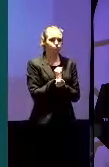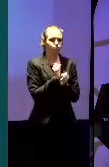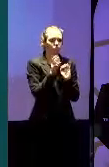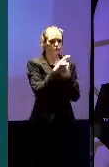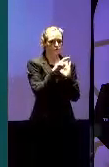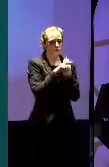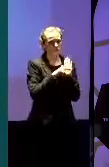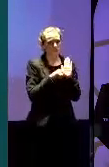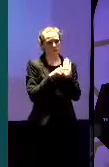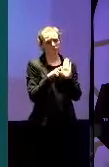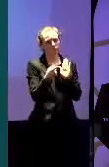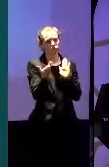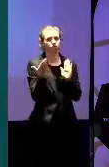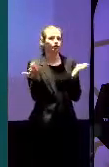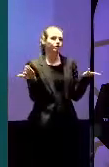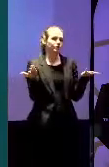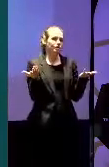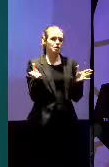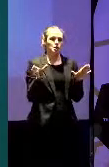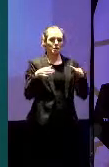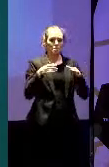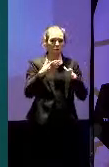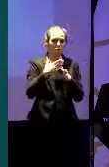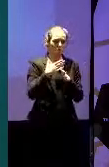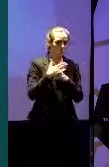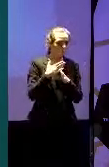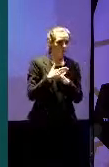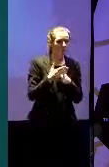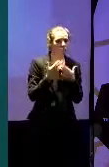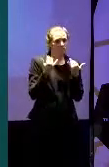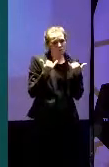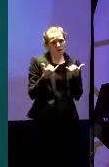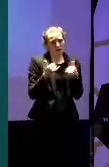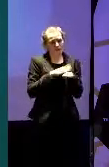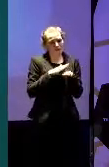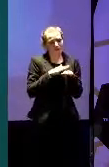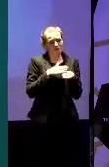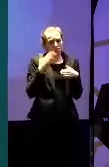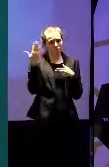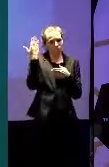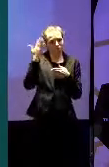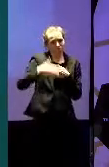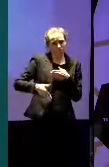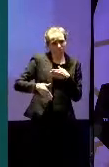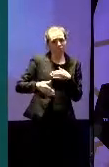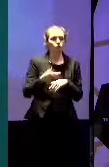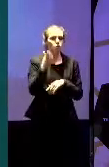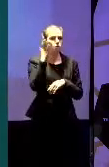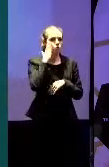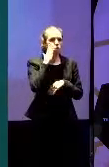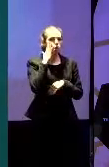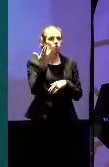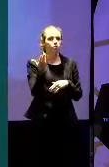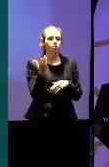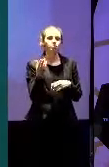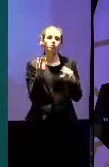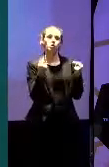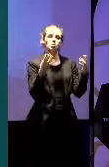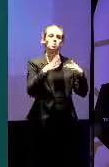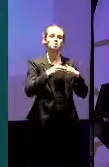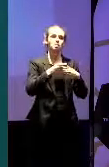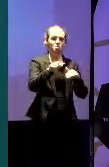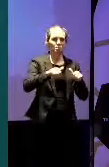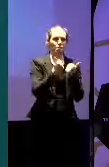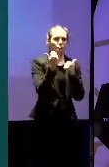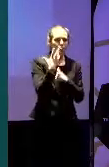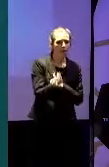the committee whose term has come to an end. So the new members will now know what challenges that we faced